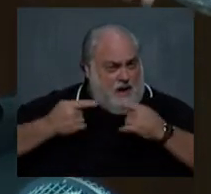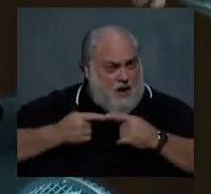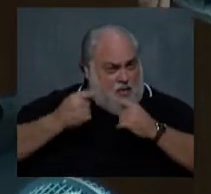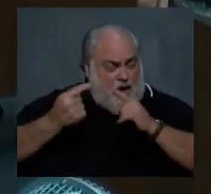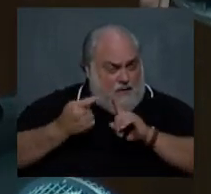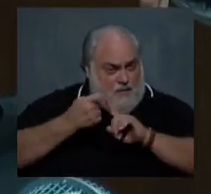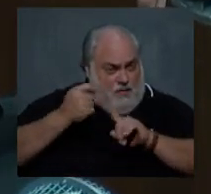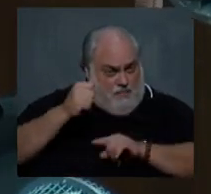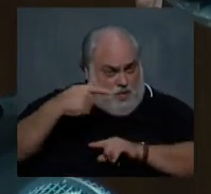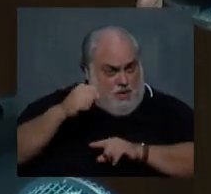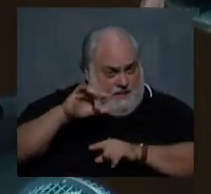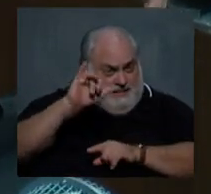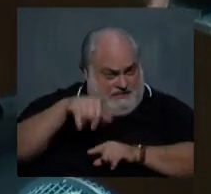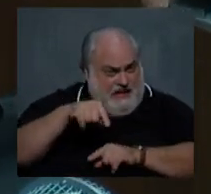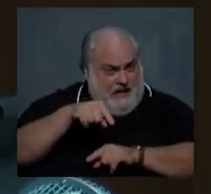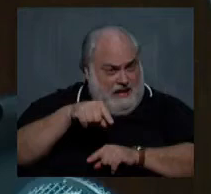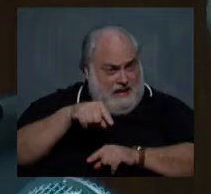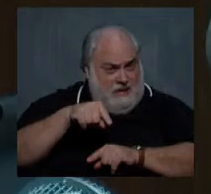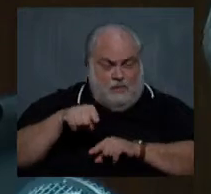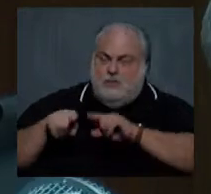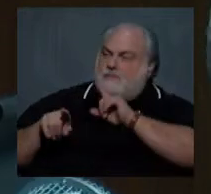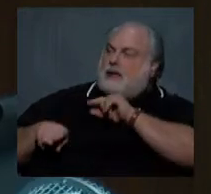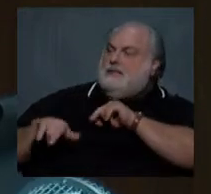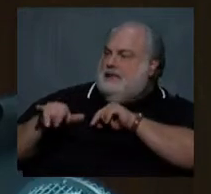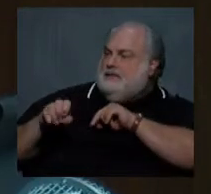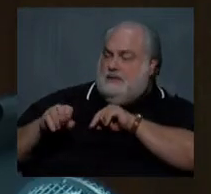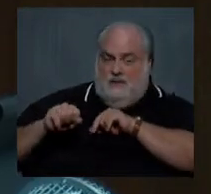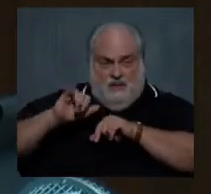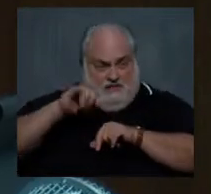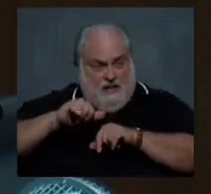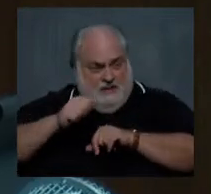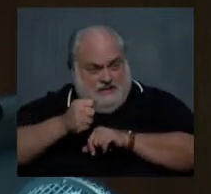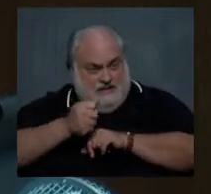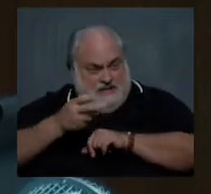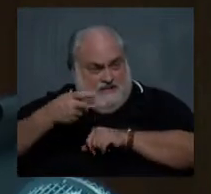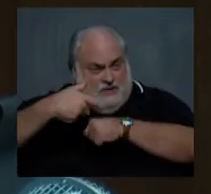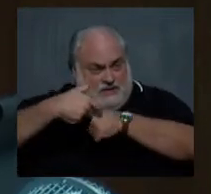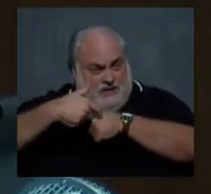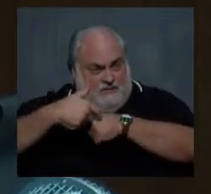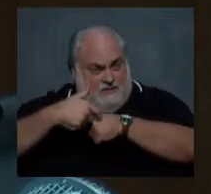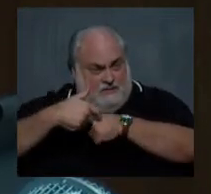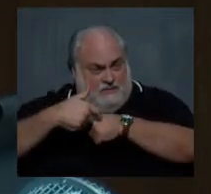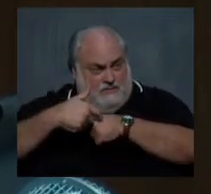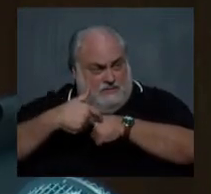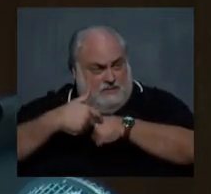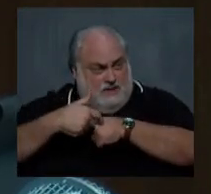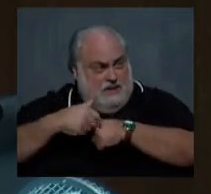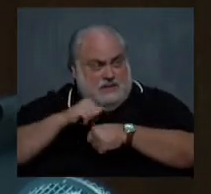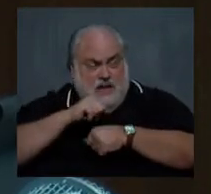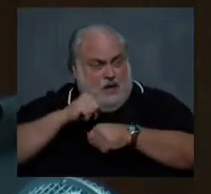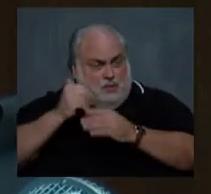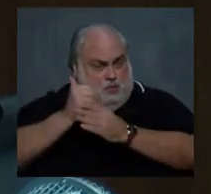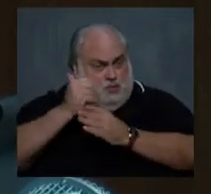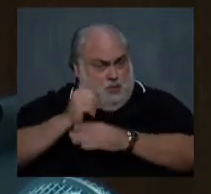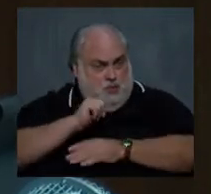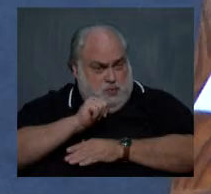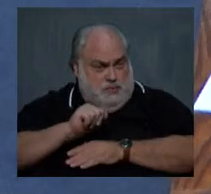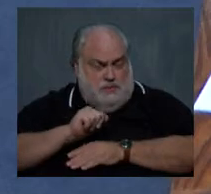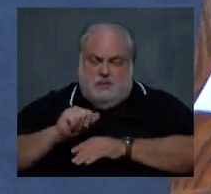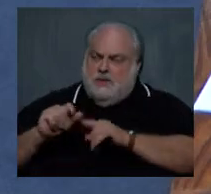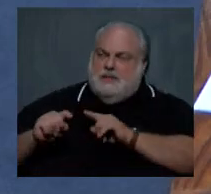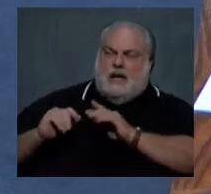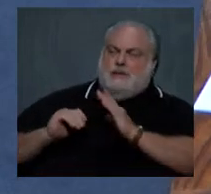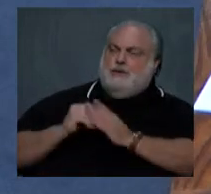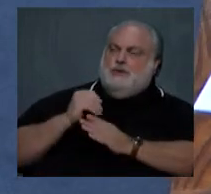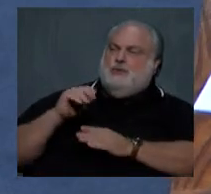from the apartments? Okay, so this has been done for many years. So this is not anything new. No, it's not